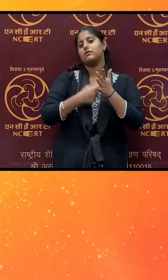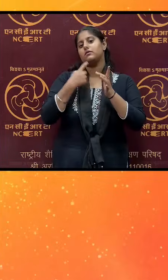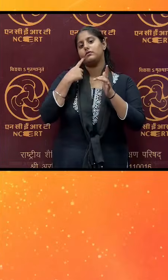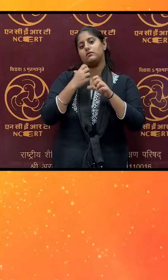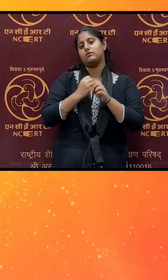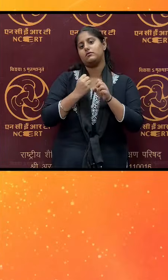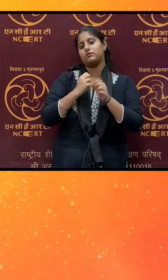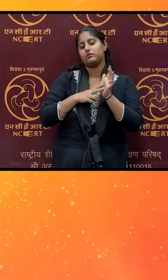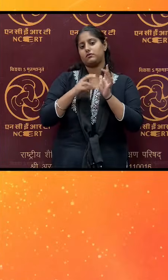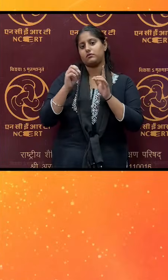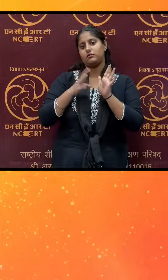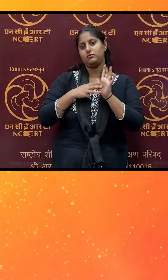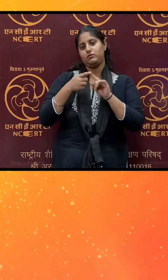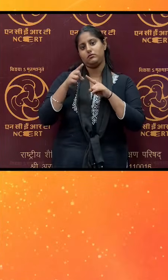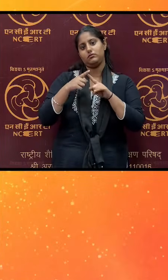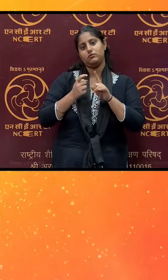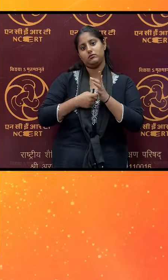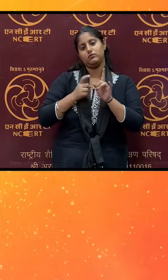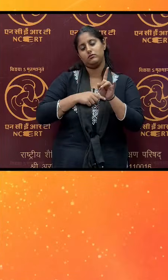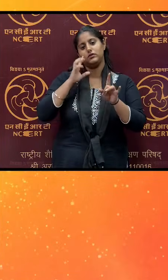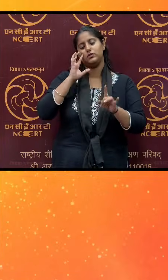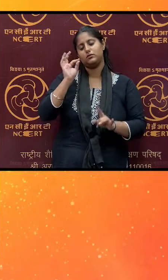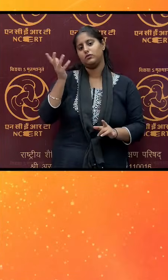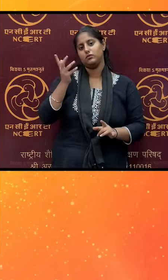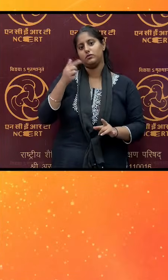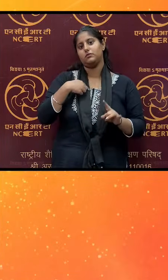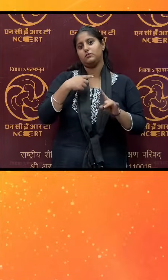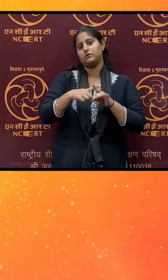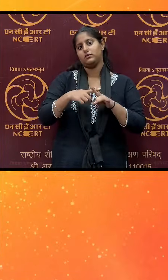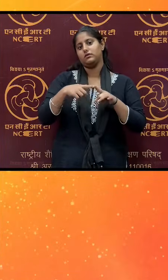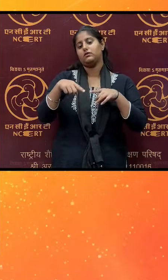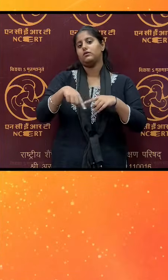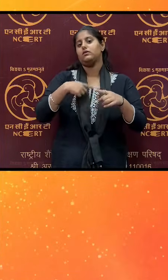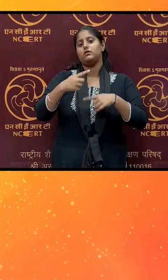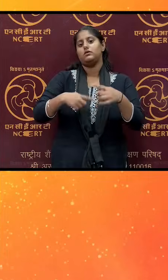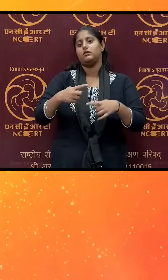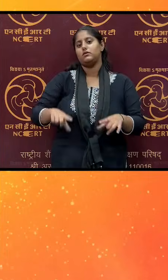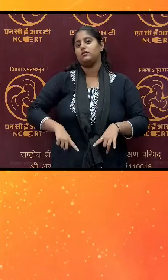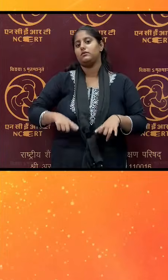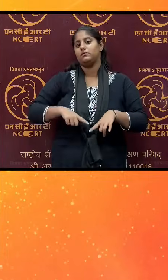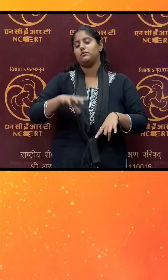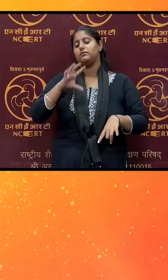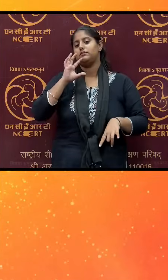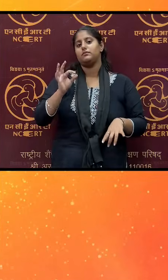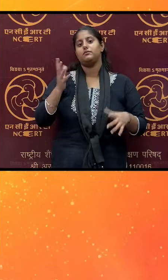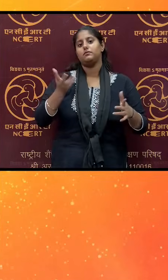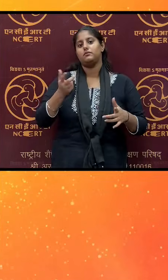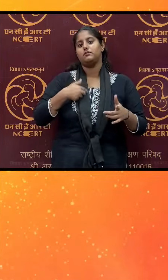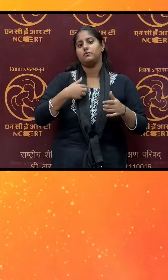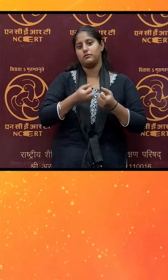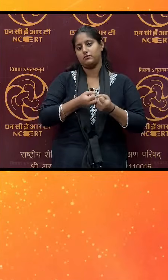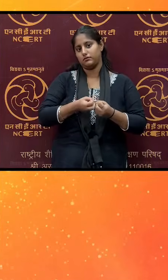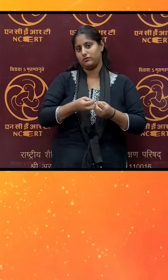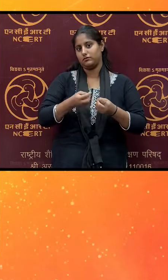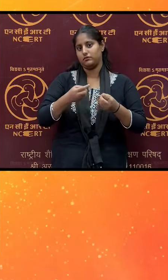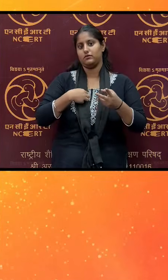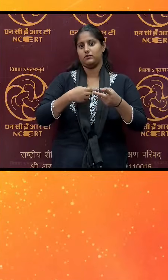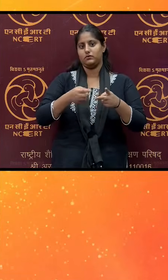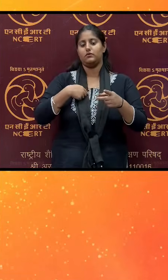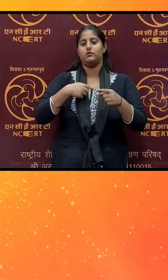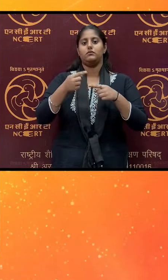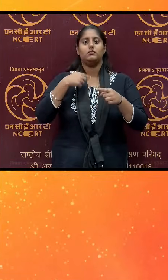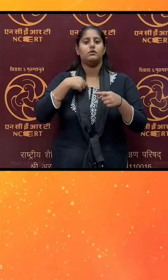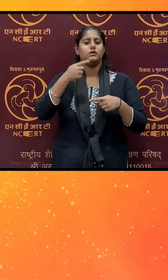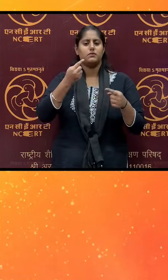is very important for us? And how it is important in our day-to-day life? These are some questions which are just running in my